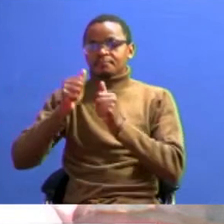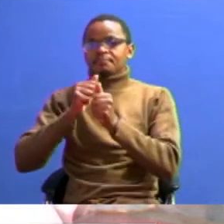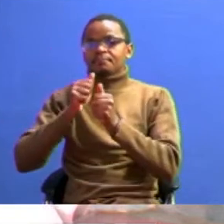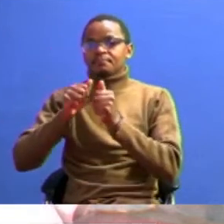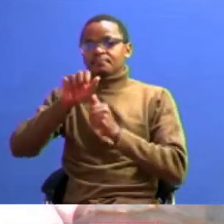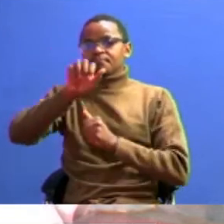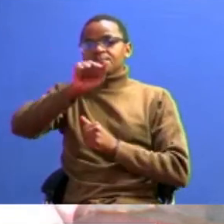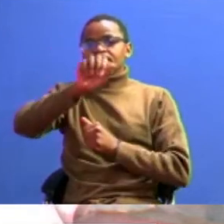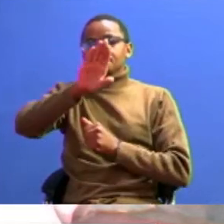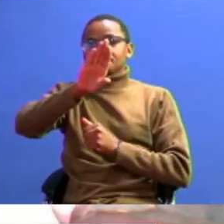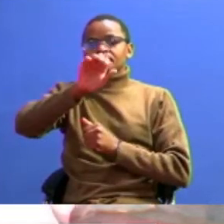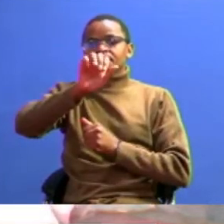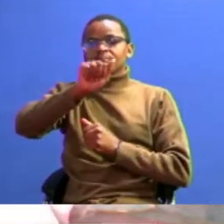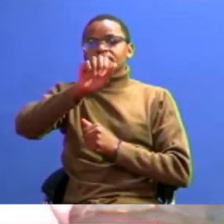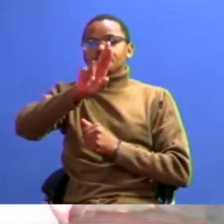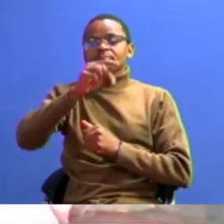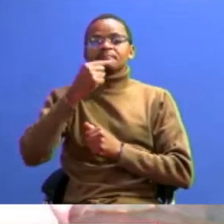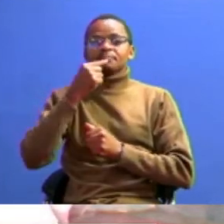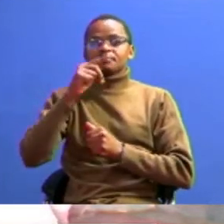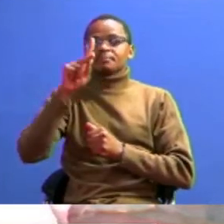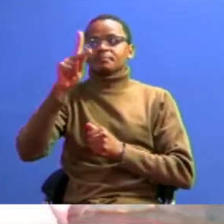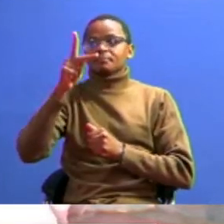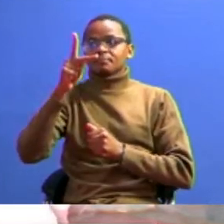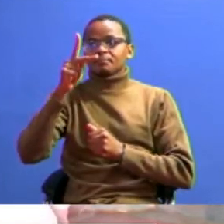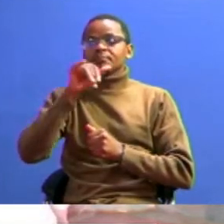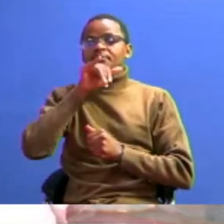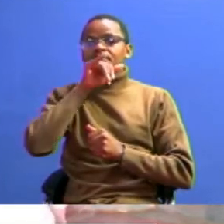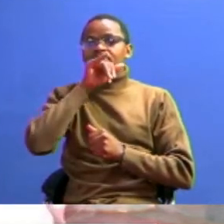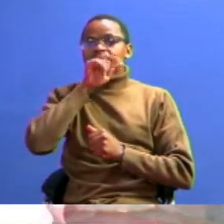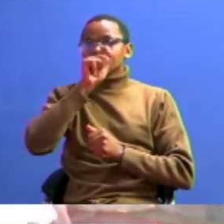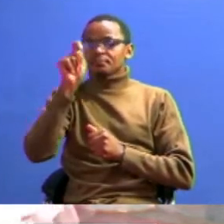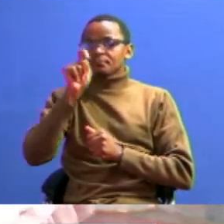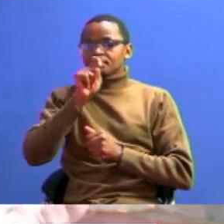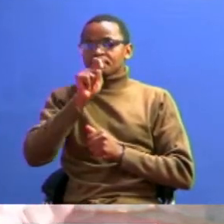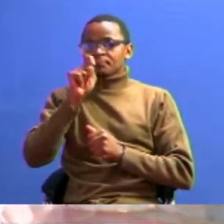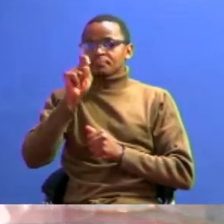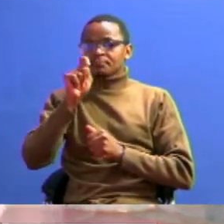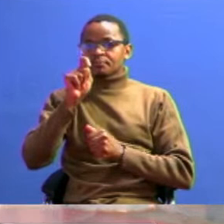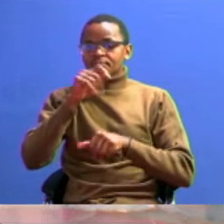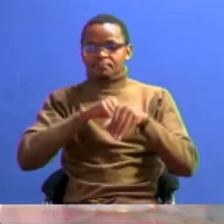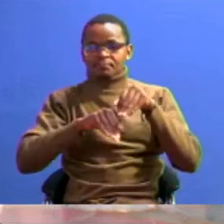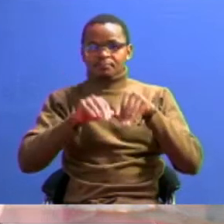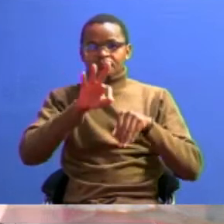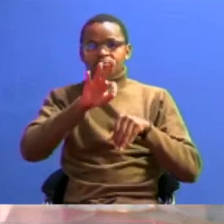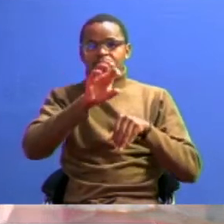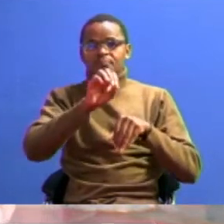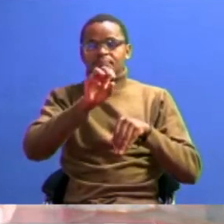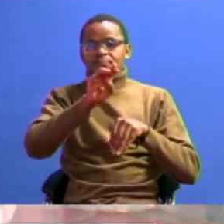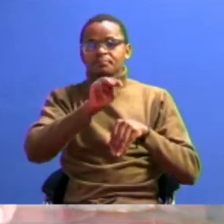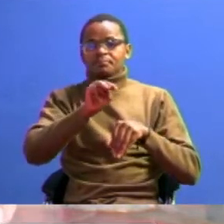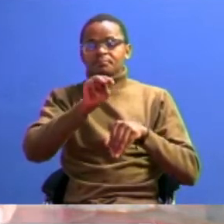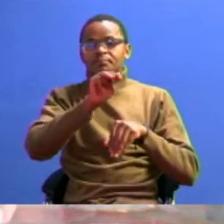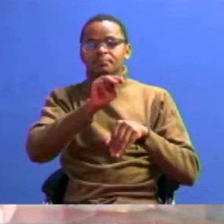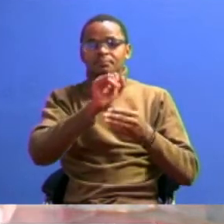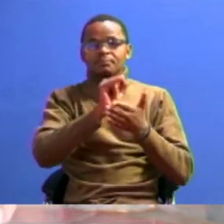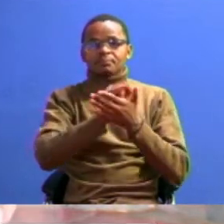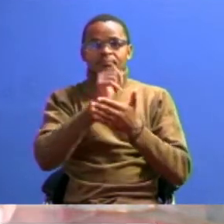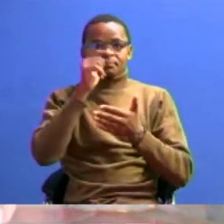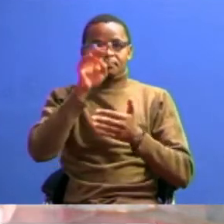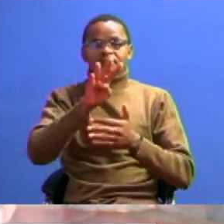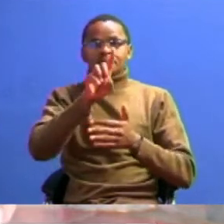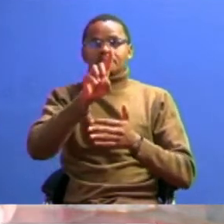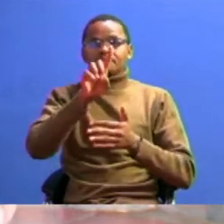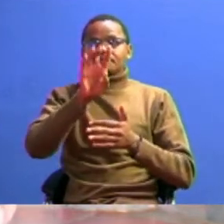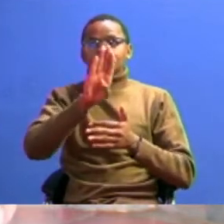Ababu Namwamba, has revealed Kenya, Uganda, and Tanzania will each contribute $30 million, that is